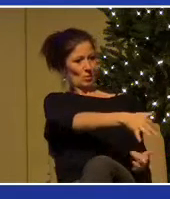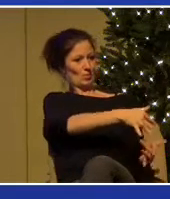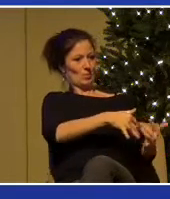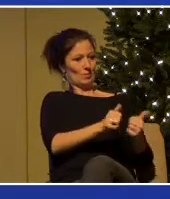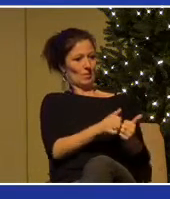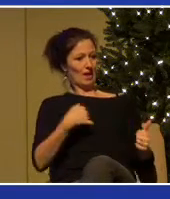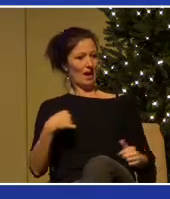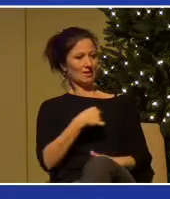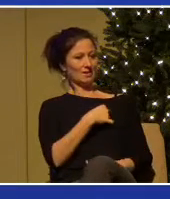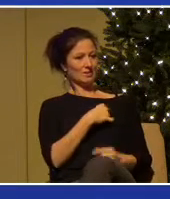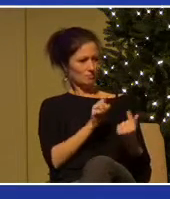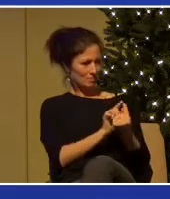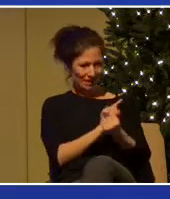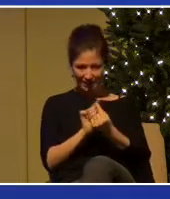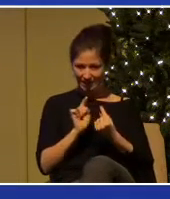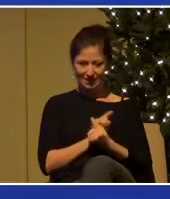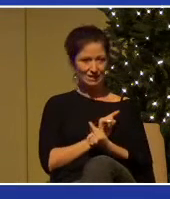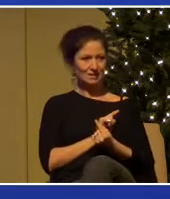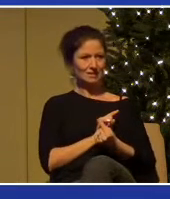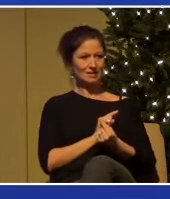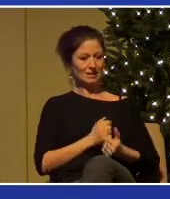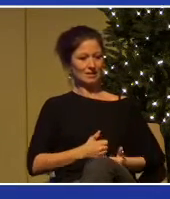to meet us.